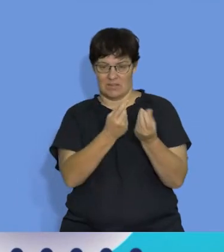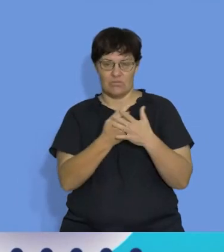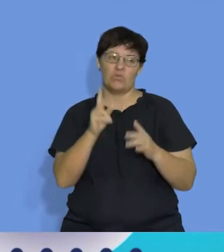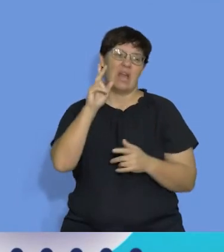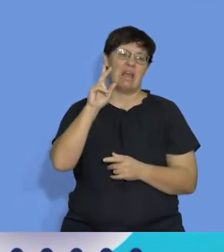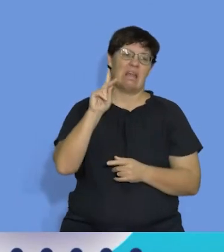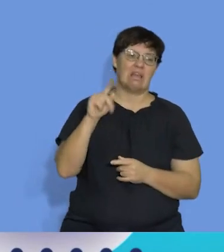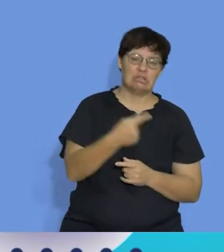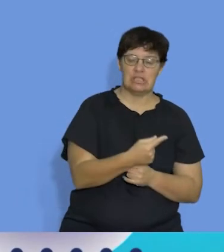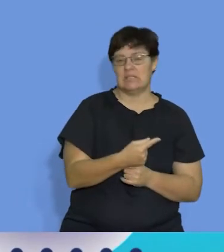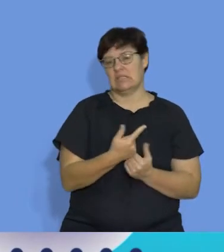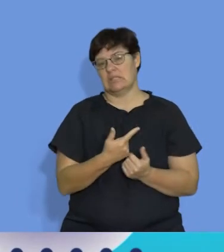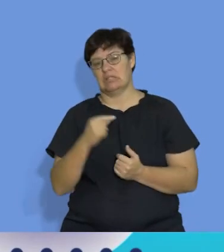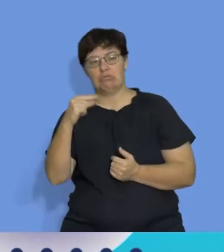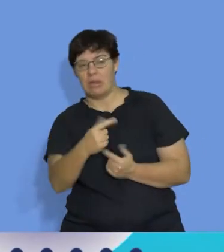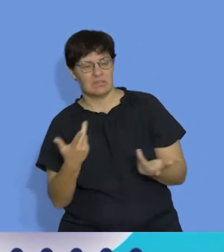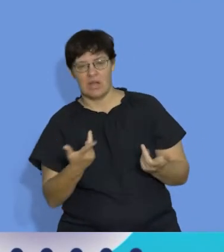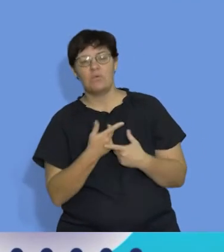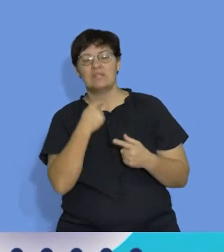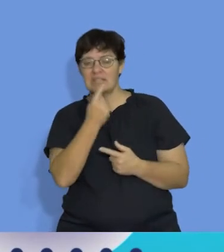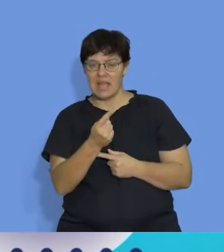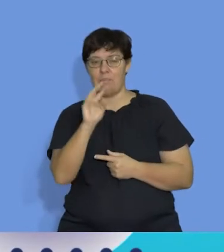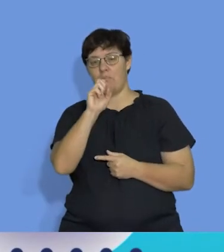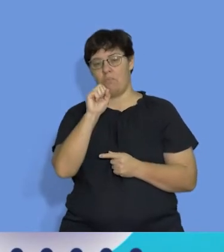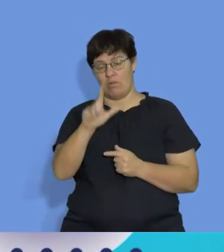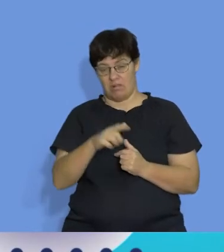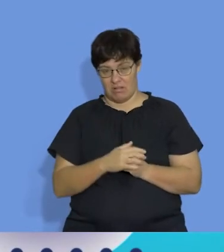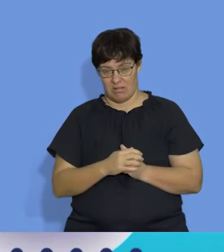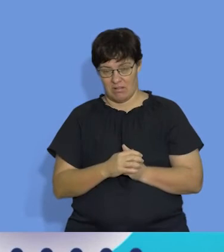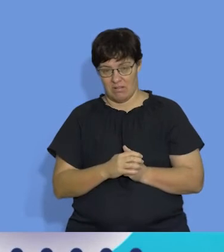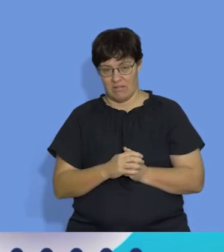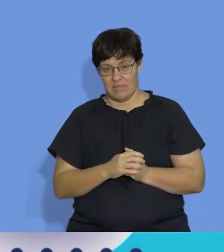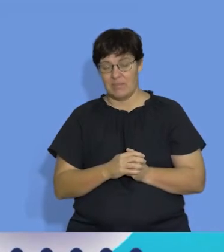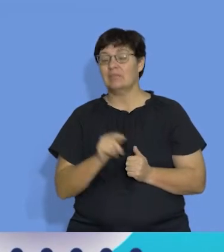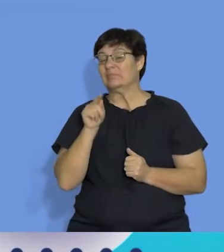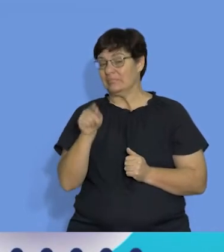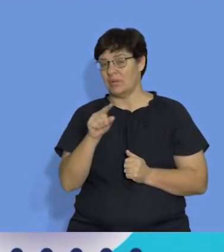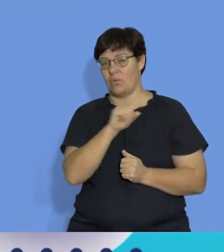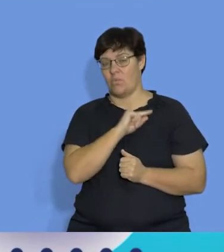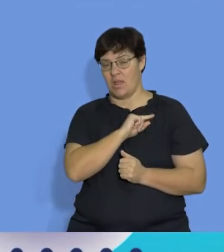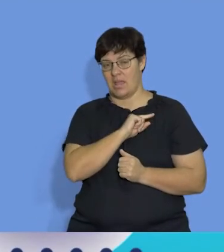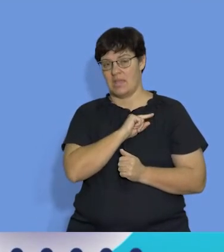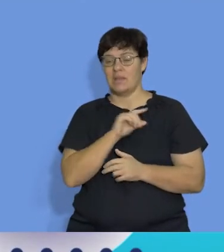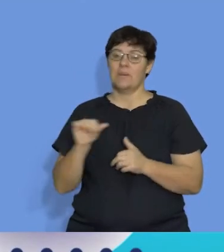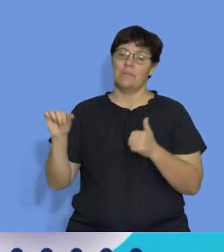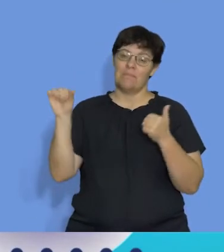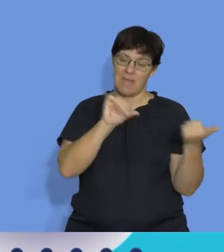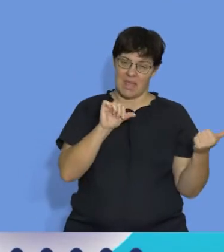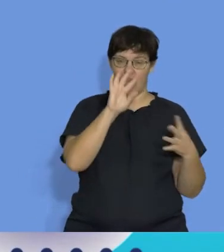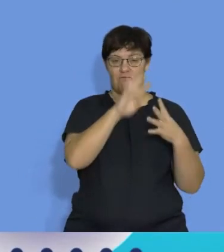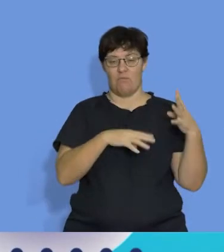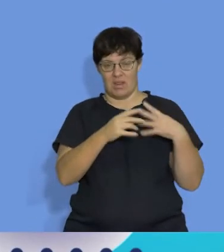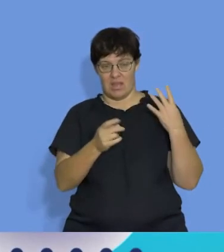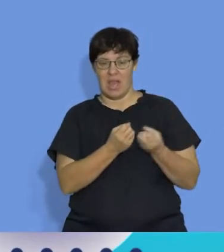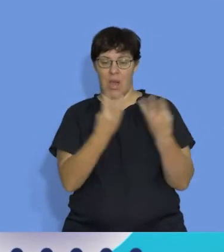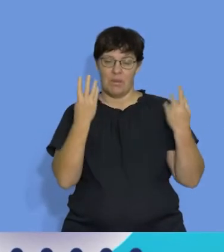tons when we talk amount of matter in a chemical reaction, but we talk of the moles, which is why we always go back to the formula, number of